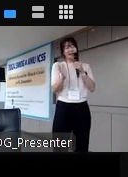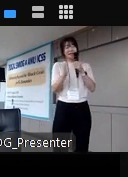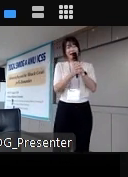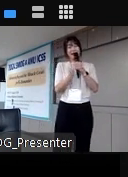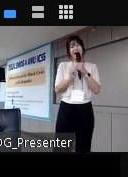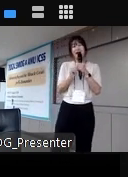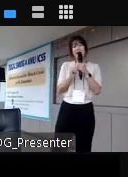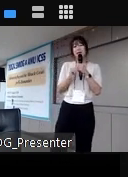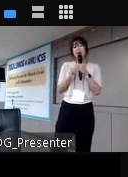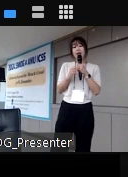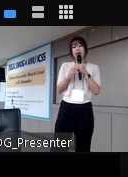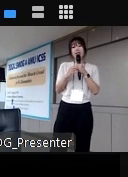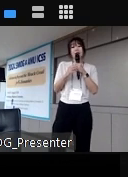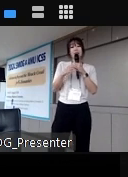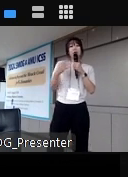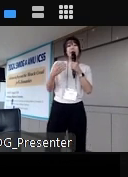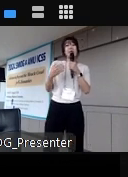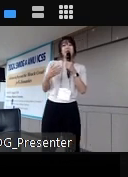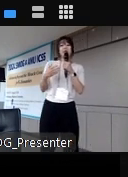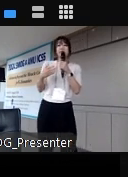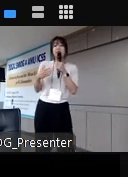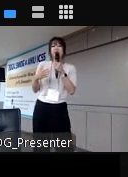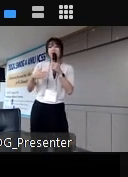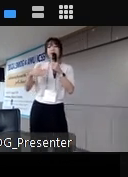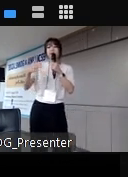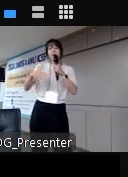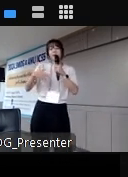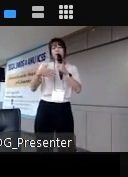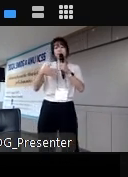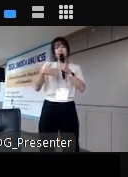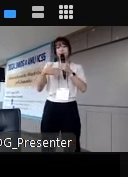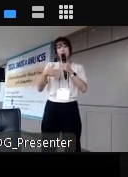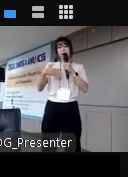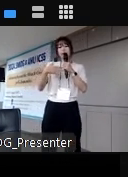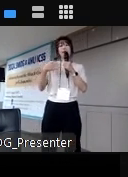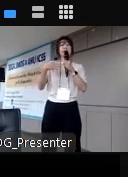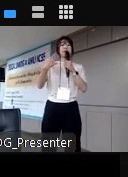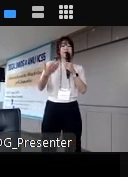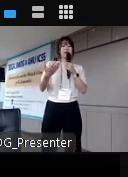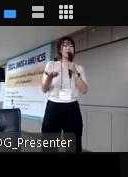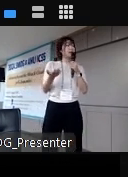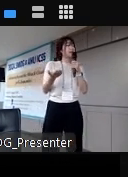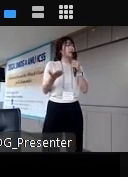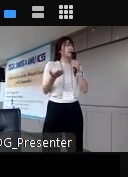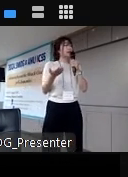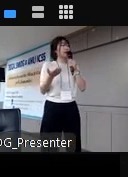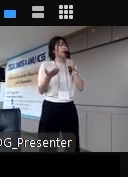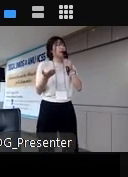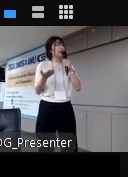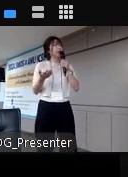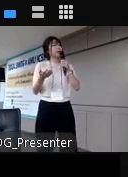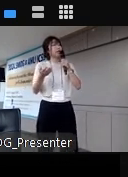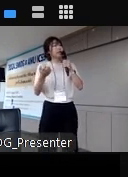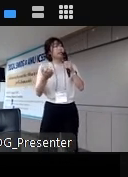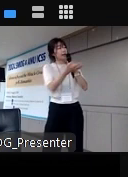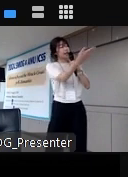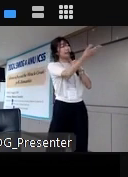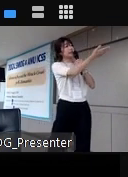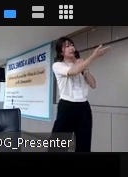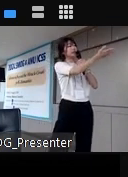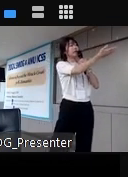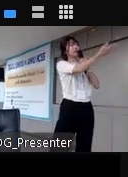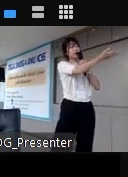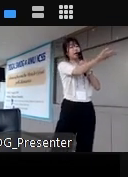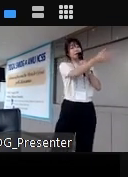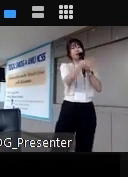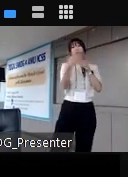except for that, it is more natural for us to, the locus modification is less necessary